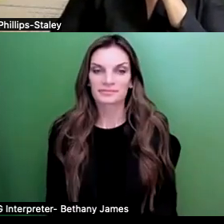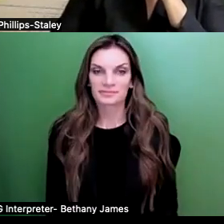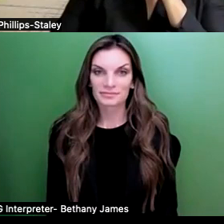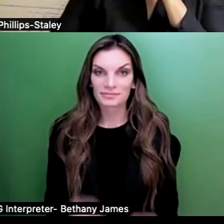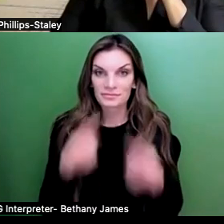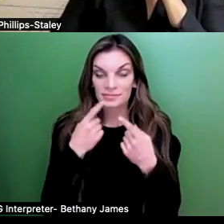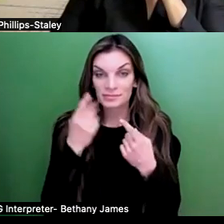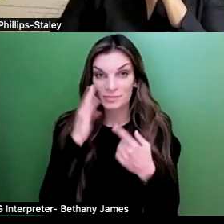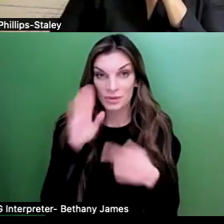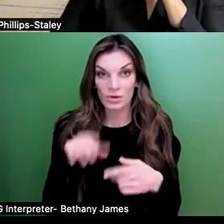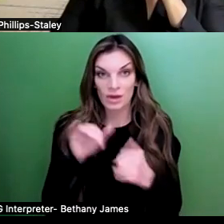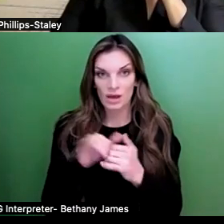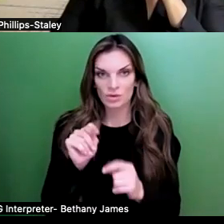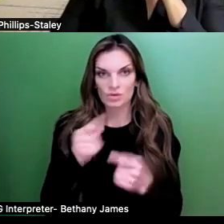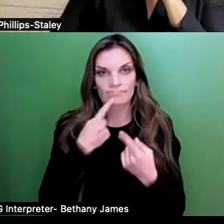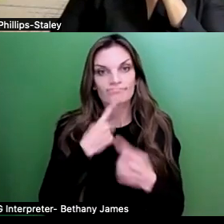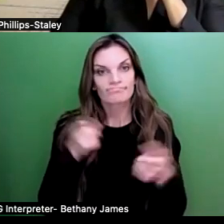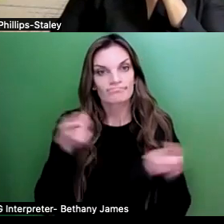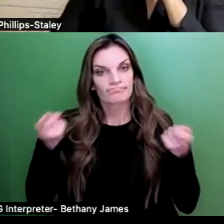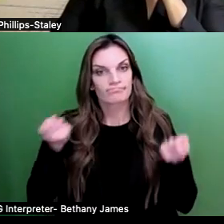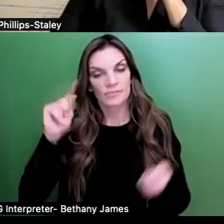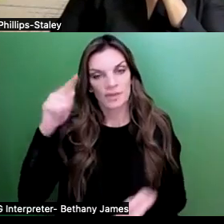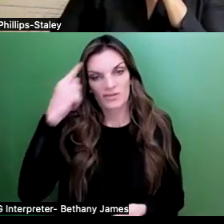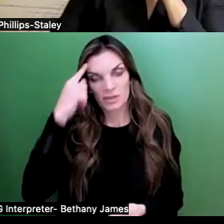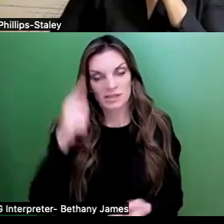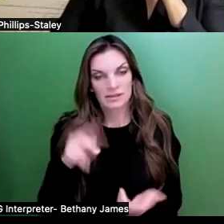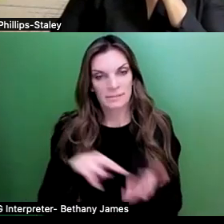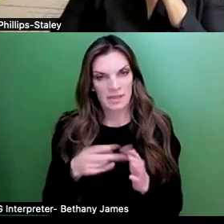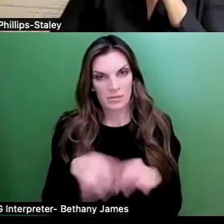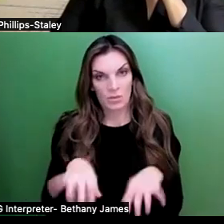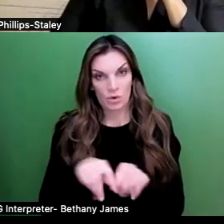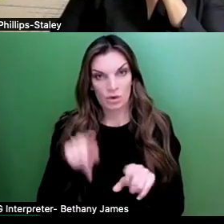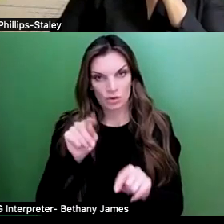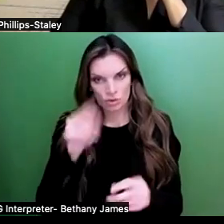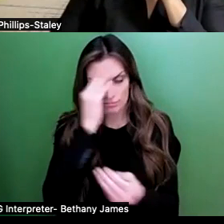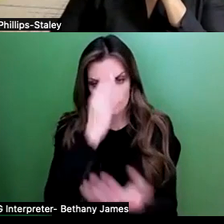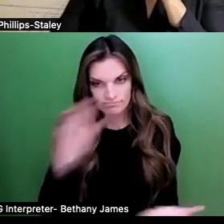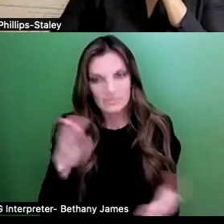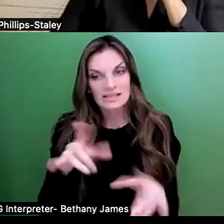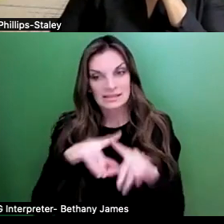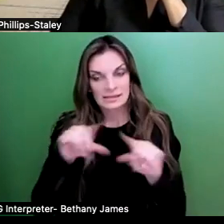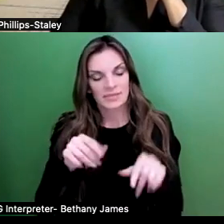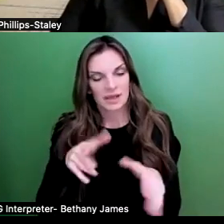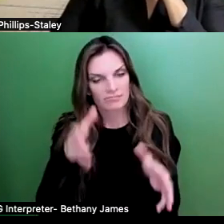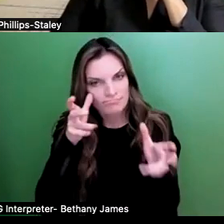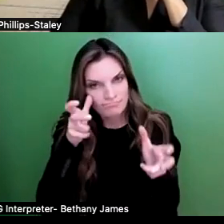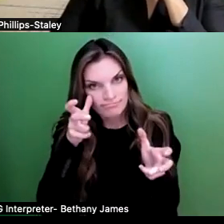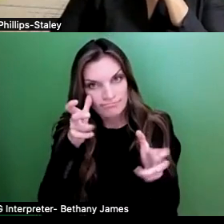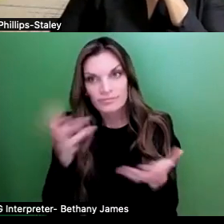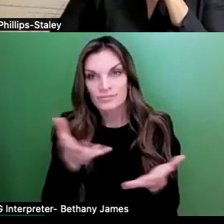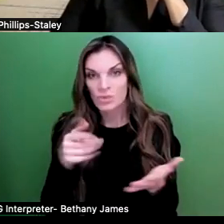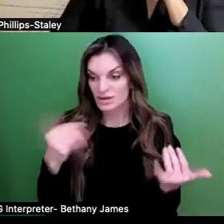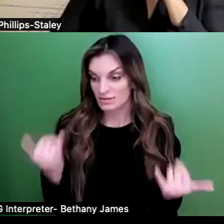Effective governance depends upon the ability to communicate and hear from all residents. What is the village getting right in